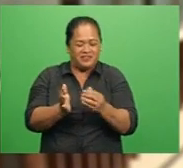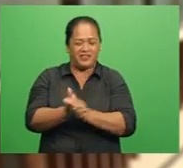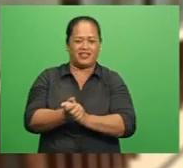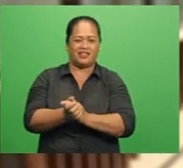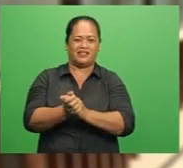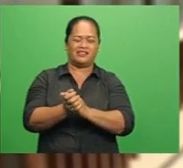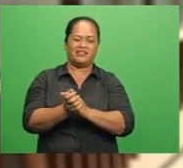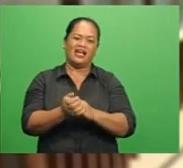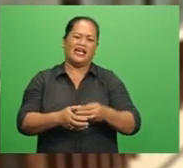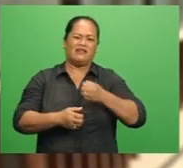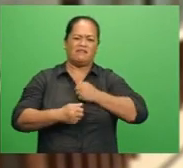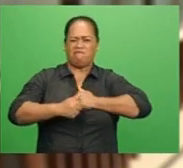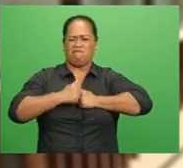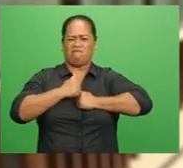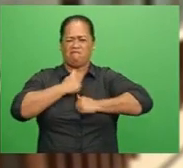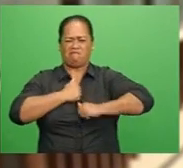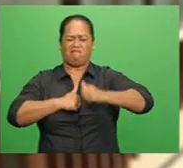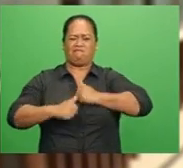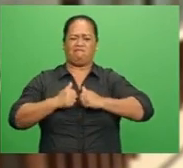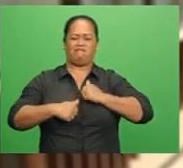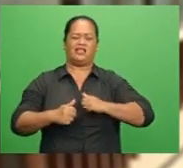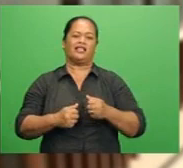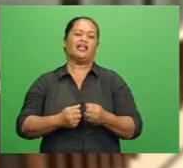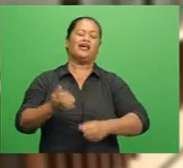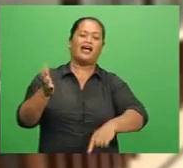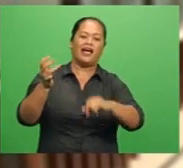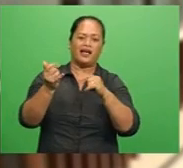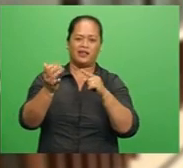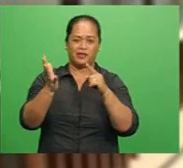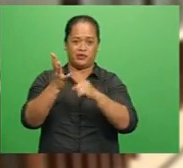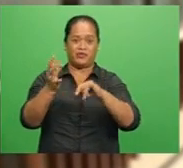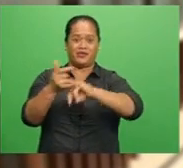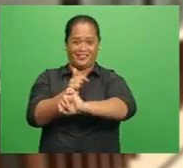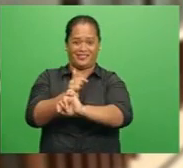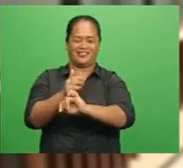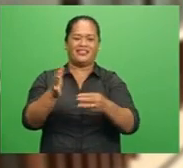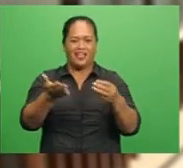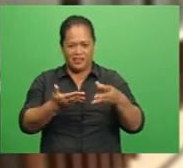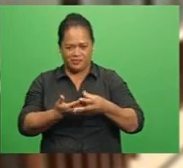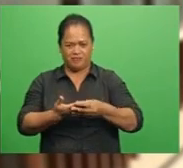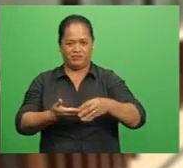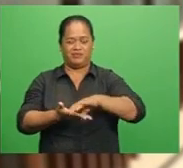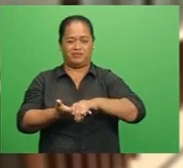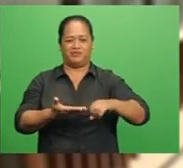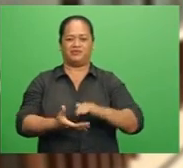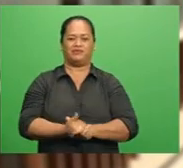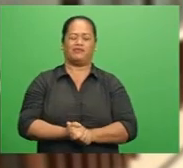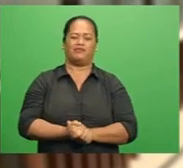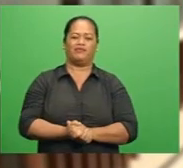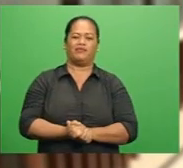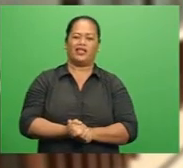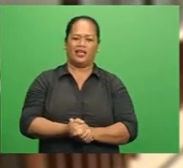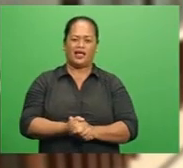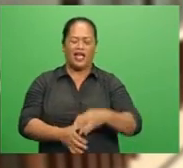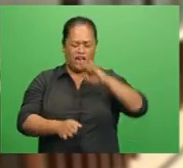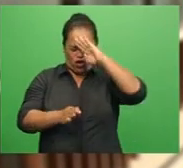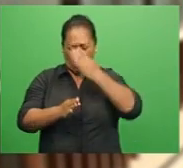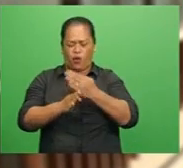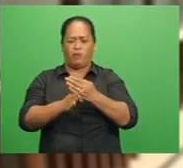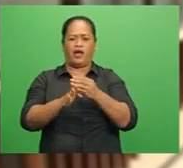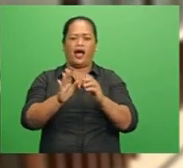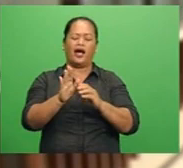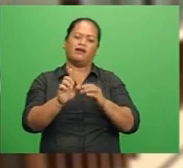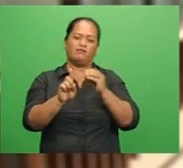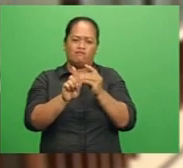the struggling US dollar in today's active trading. Investors are positioned for light year-end trading. They hope for an improved